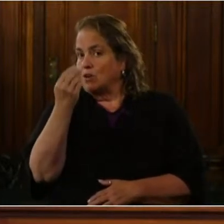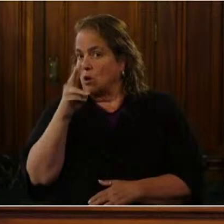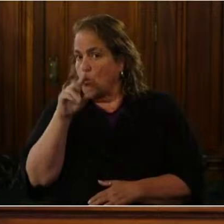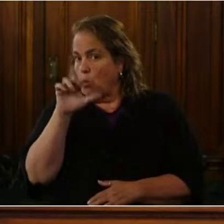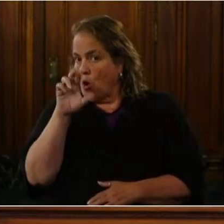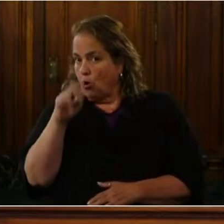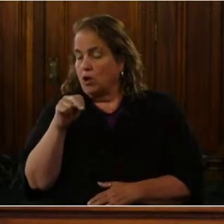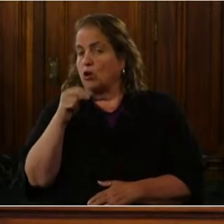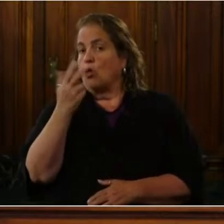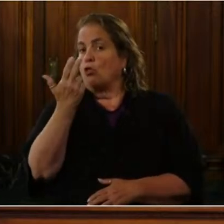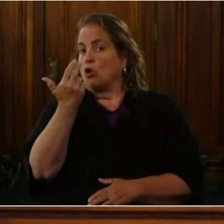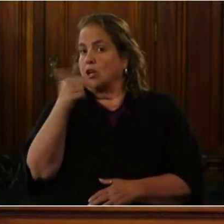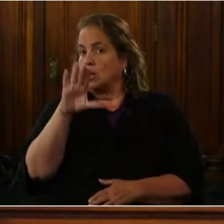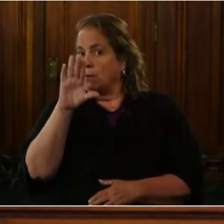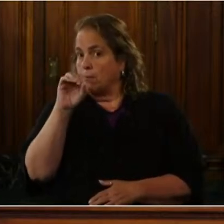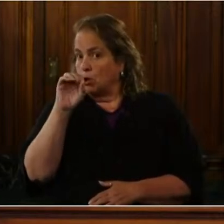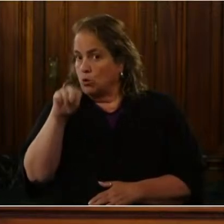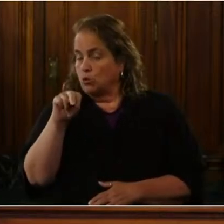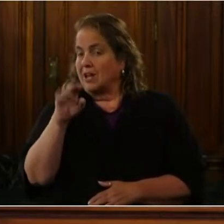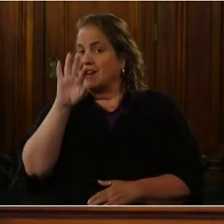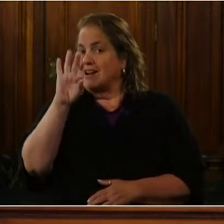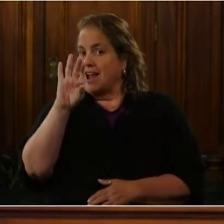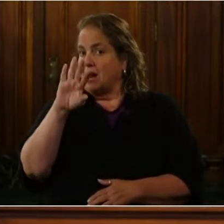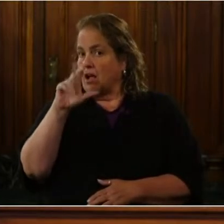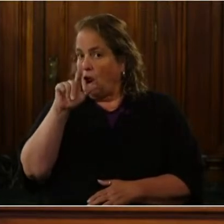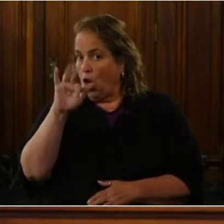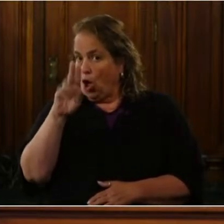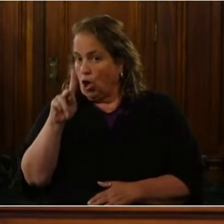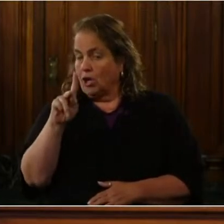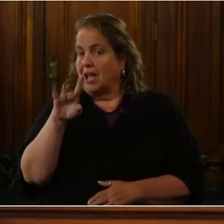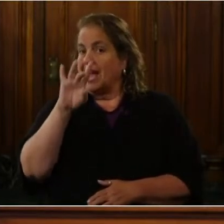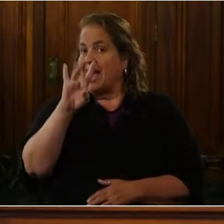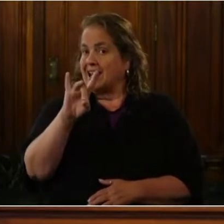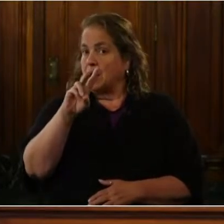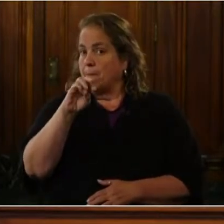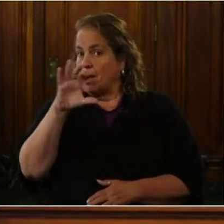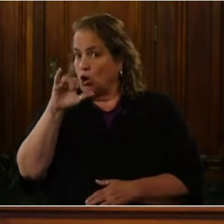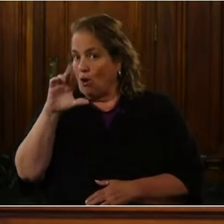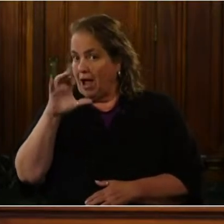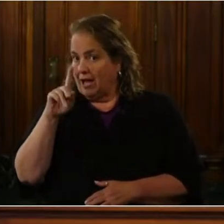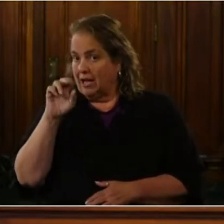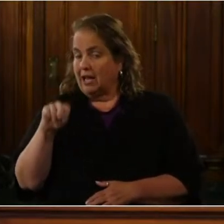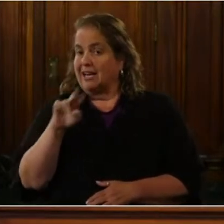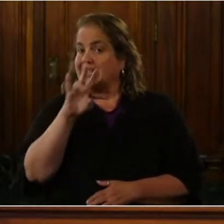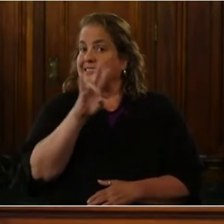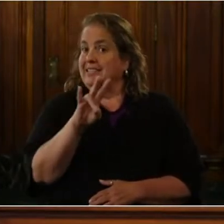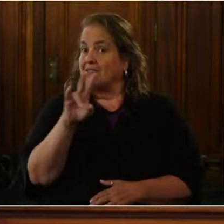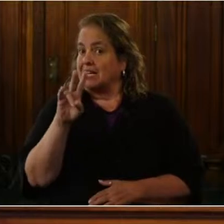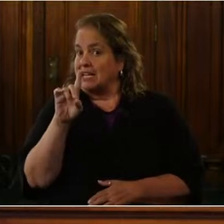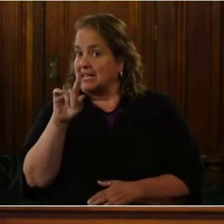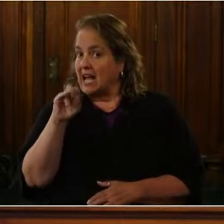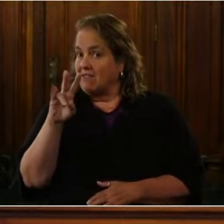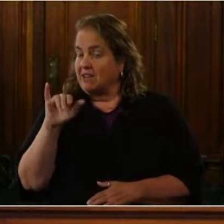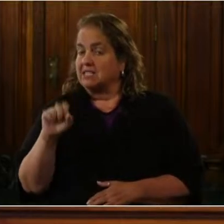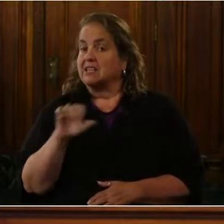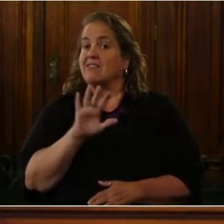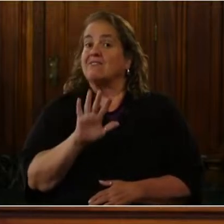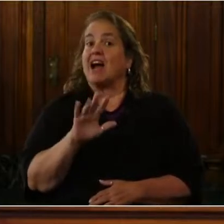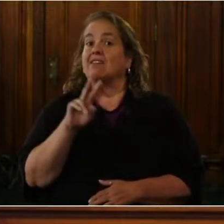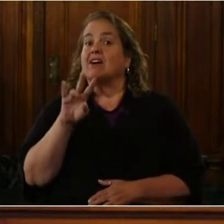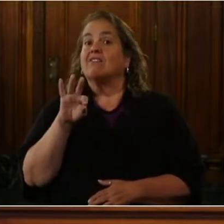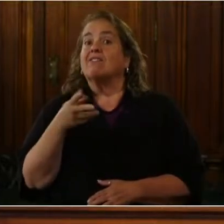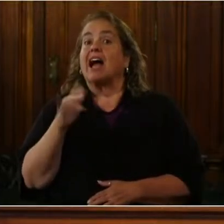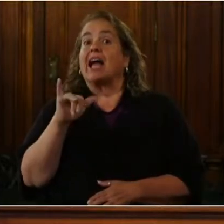Warren, 13 in Boone, 9 in Clark, 8 in McCracken, 7 in Davis, 5 in